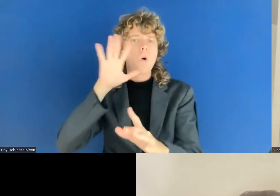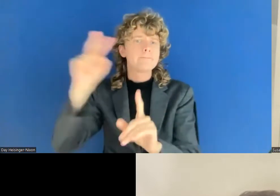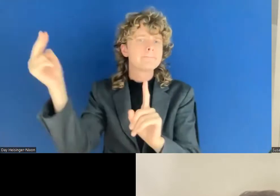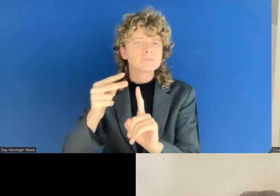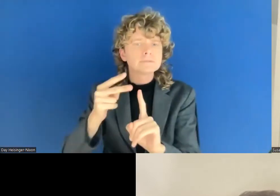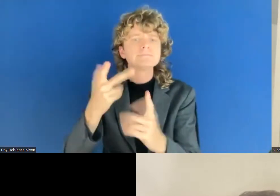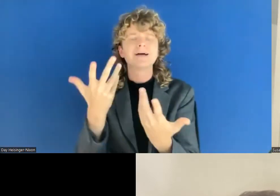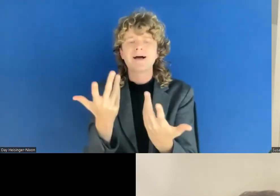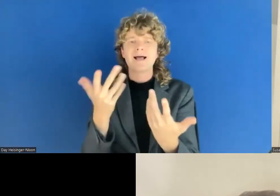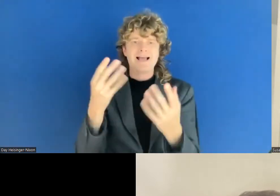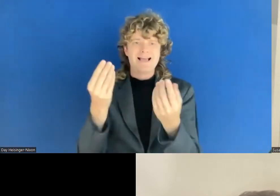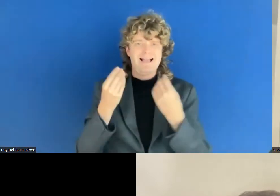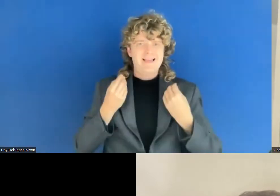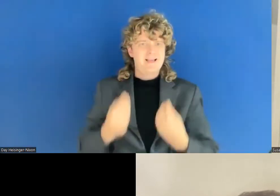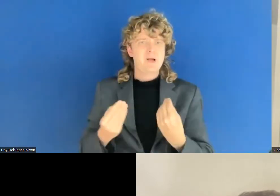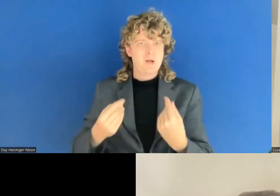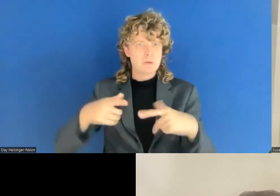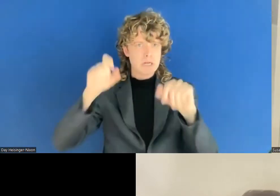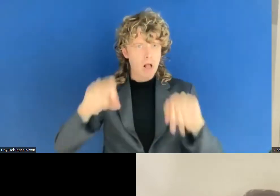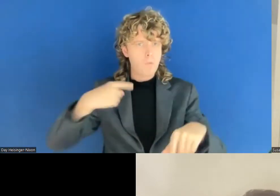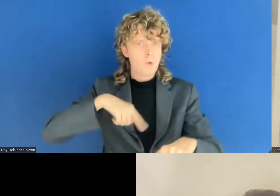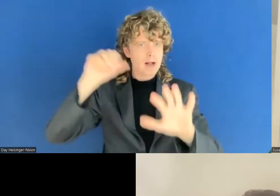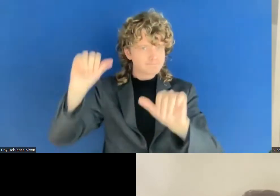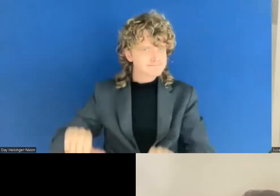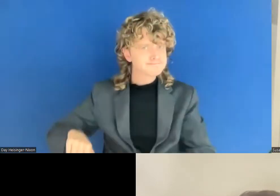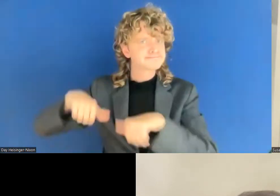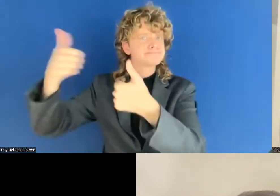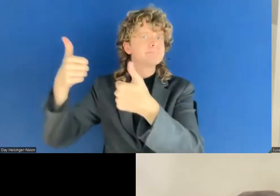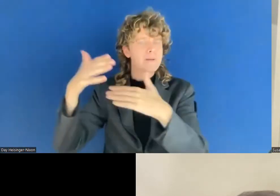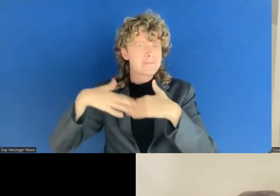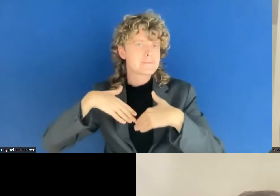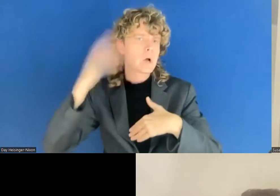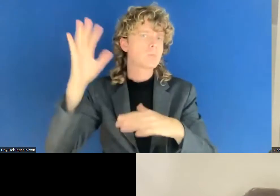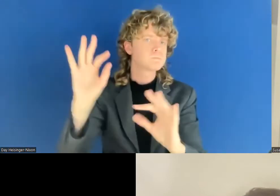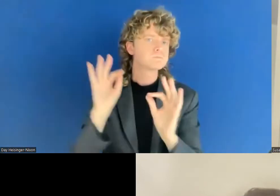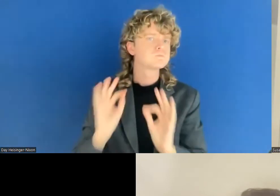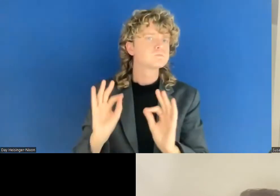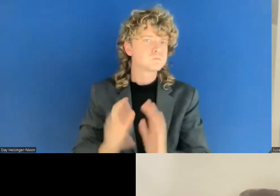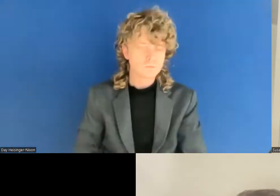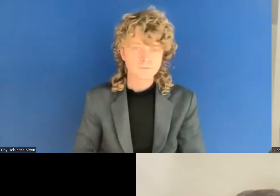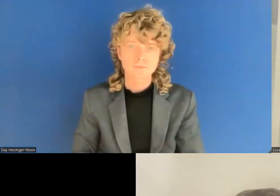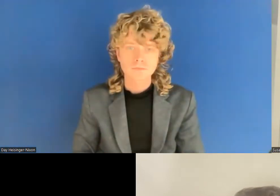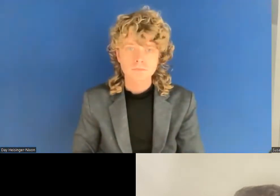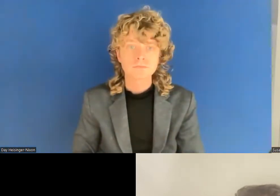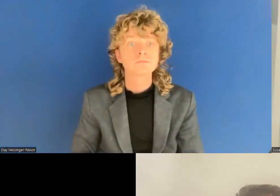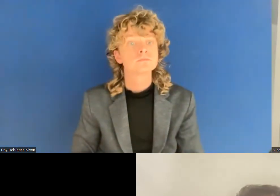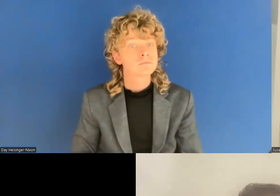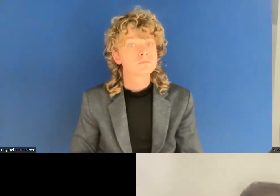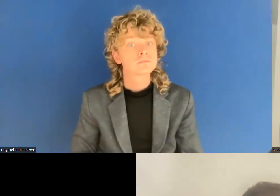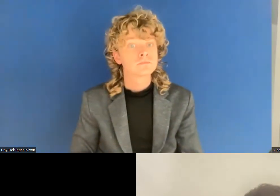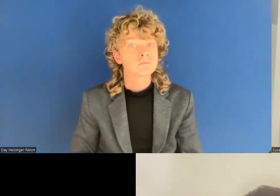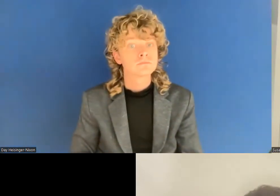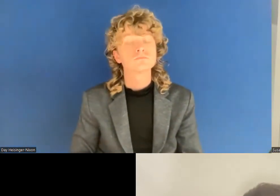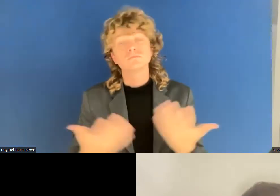it possibly better or more, well, in some way improved? Yeah. So, in my